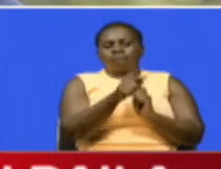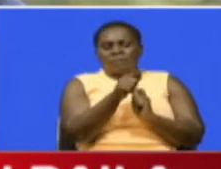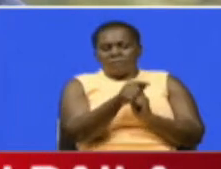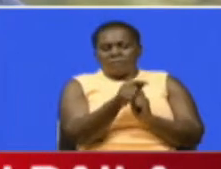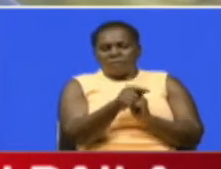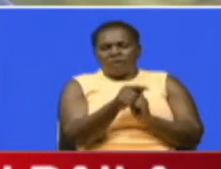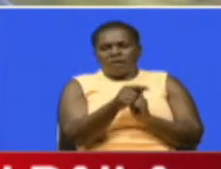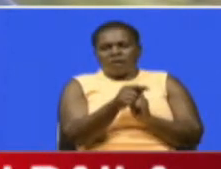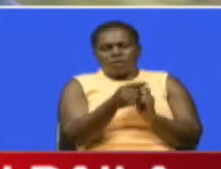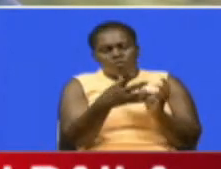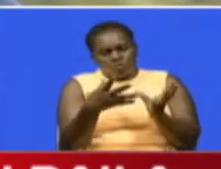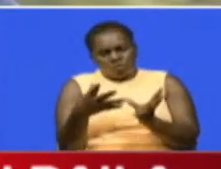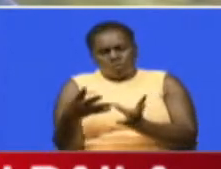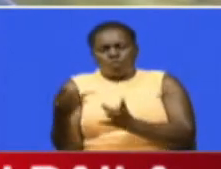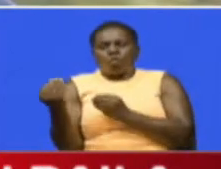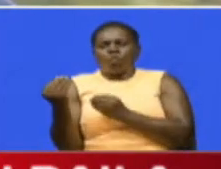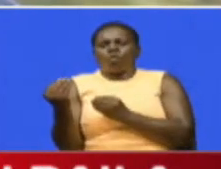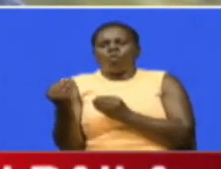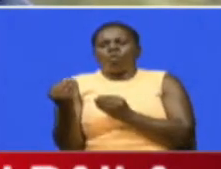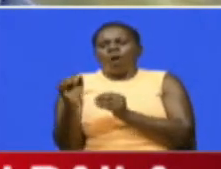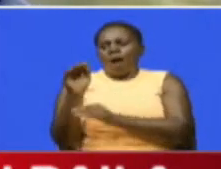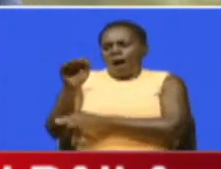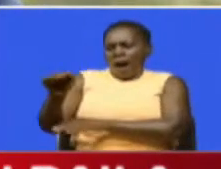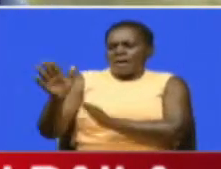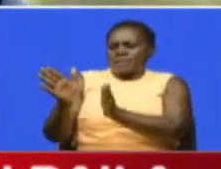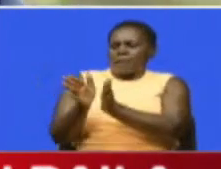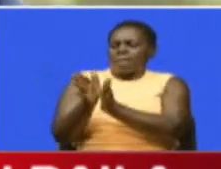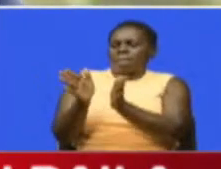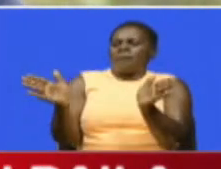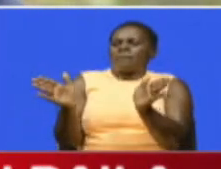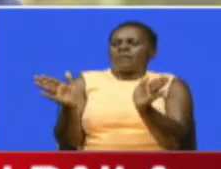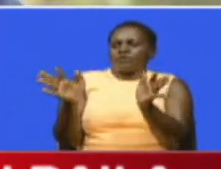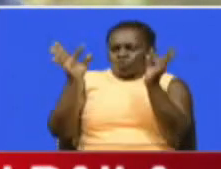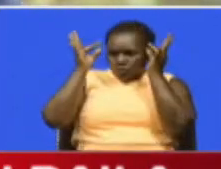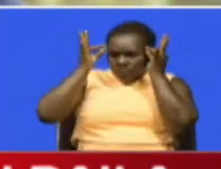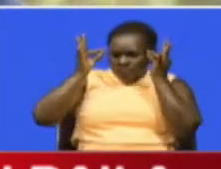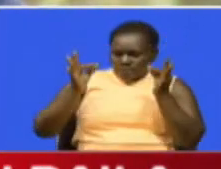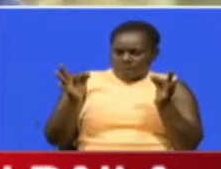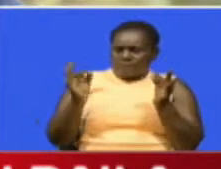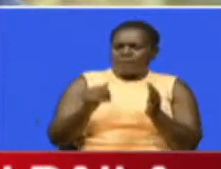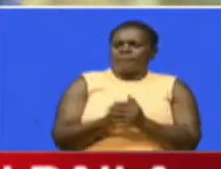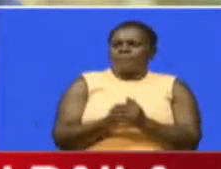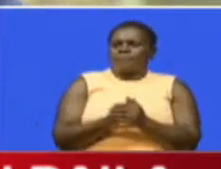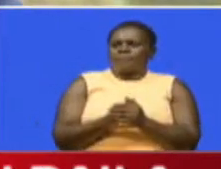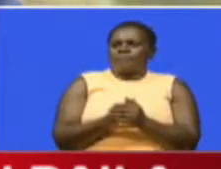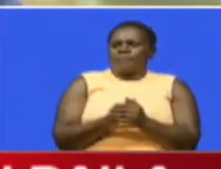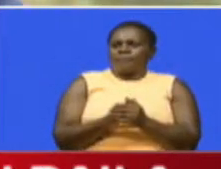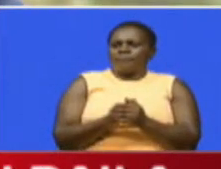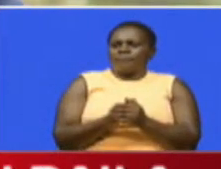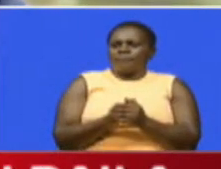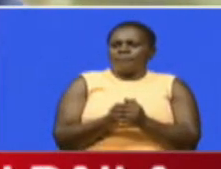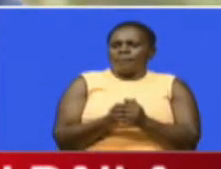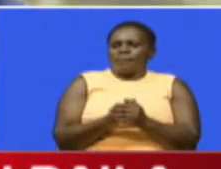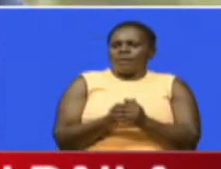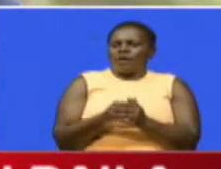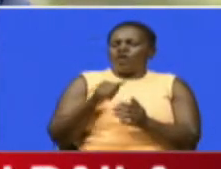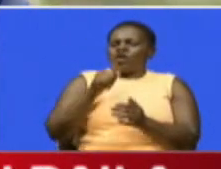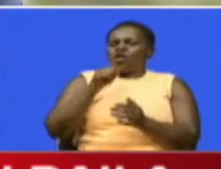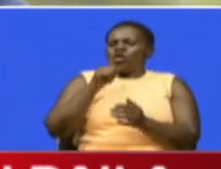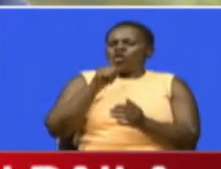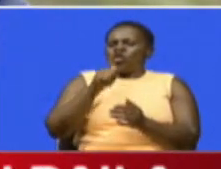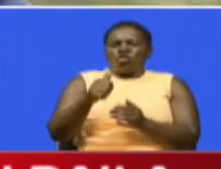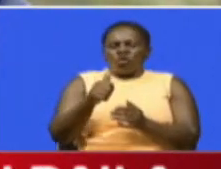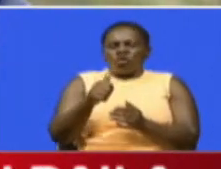will go to the people for determination. So it is not just